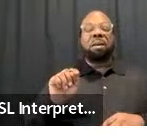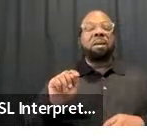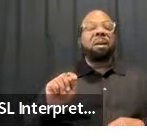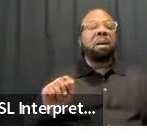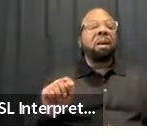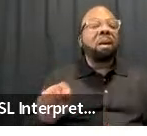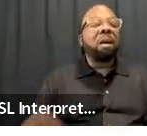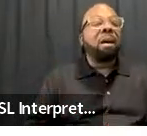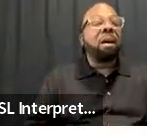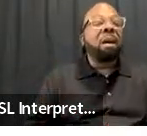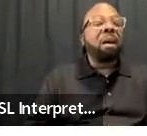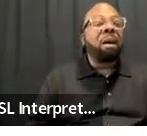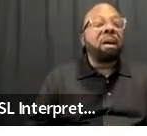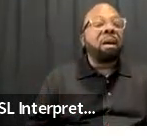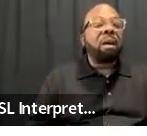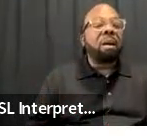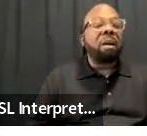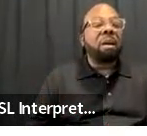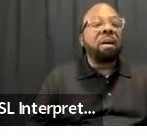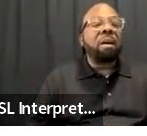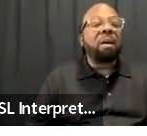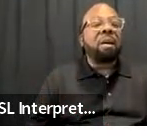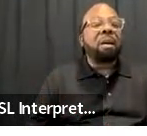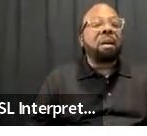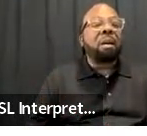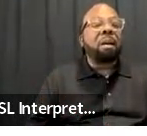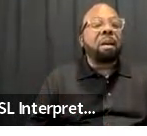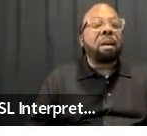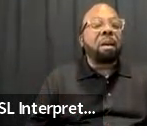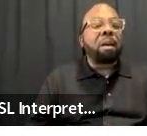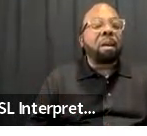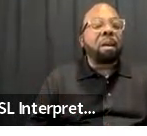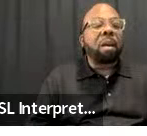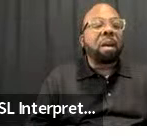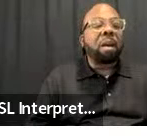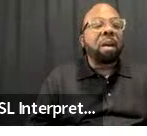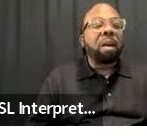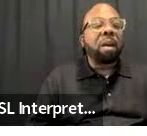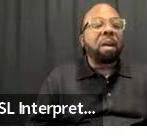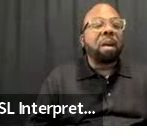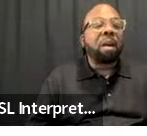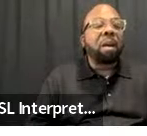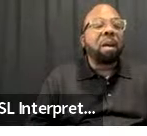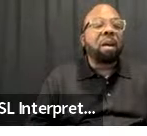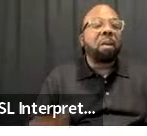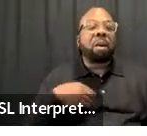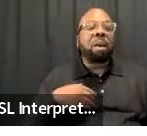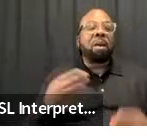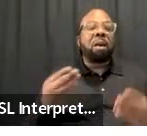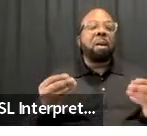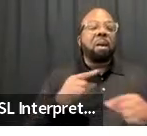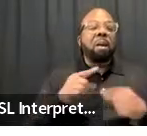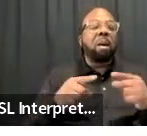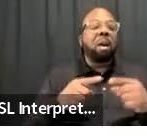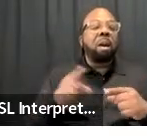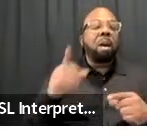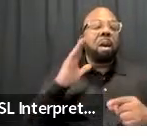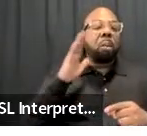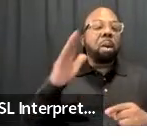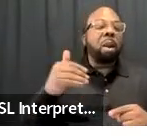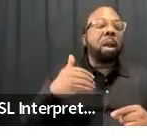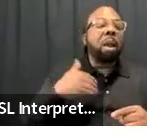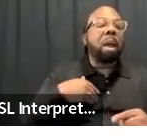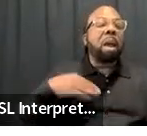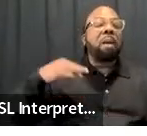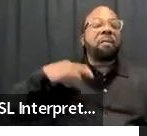We have a question, Nihilus, about property incentives from Teresa. Will there be incentives for property